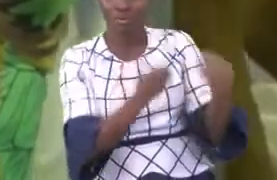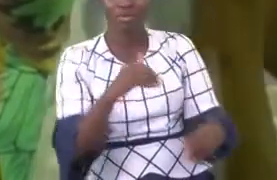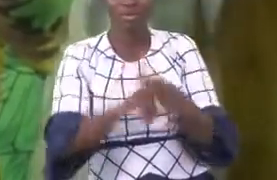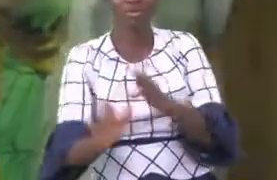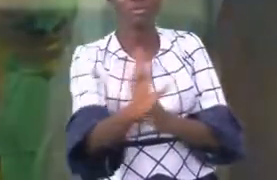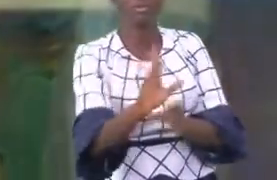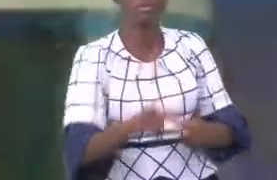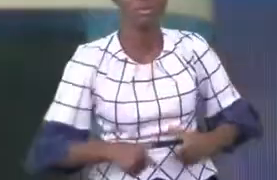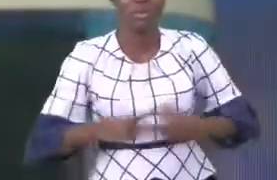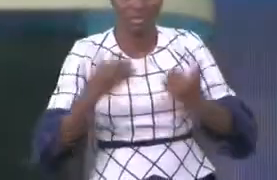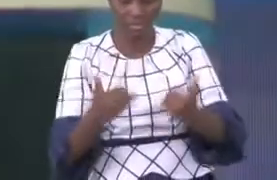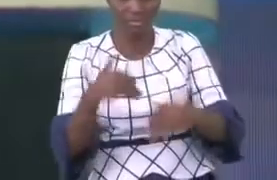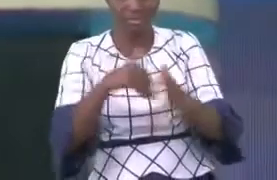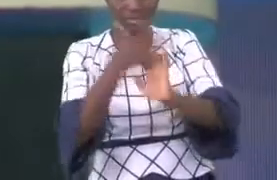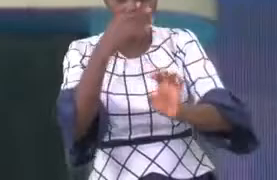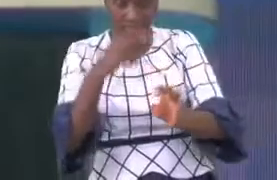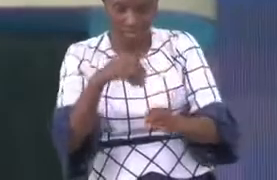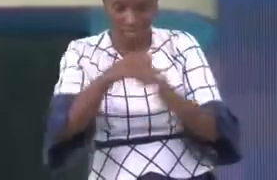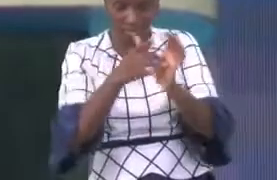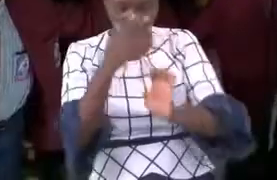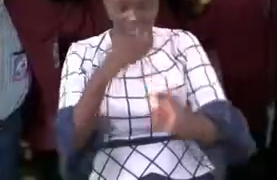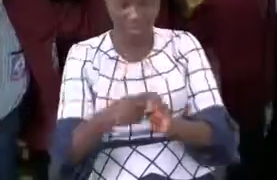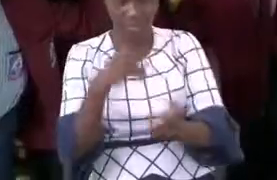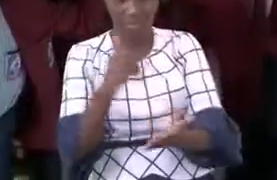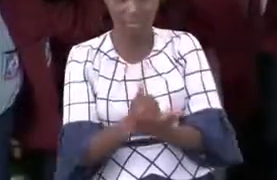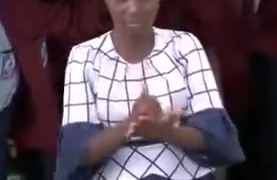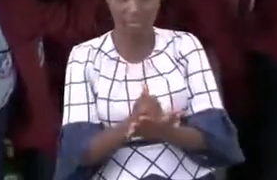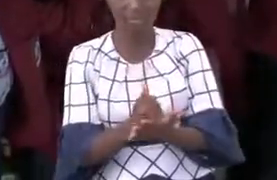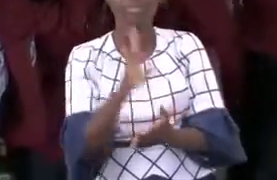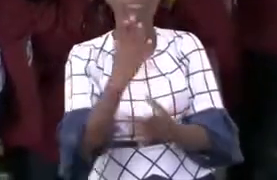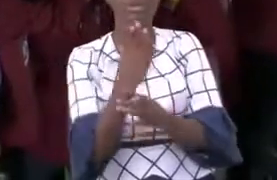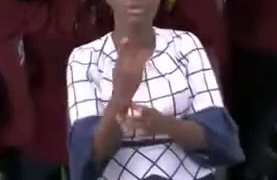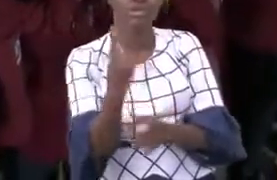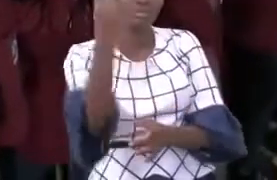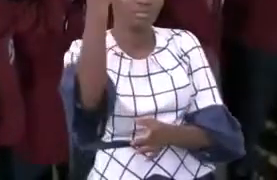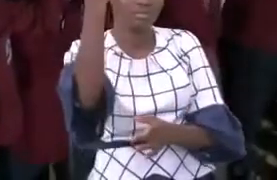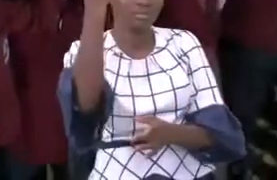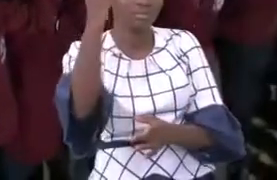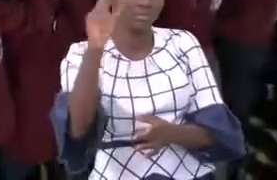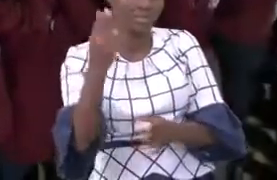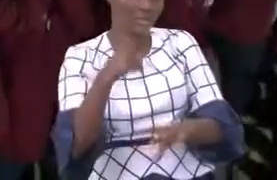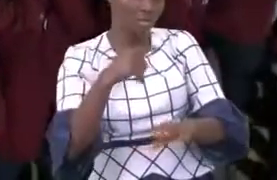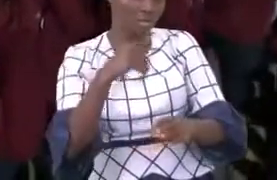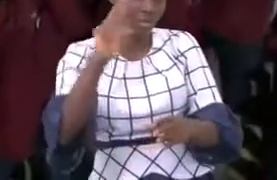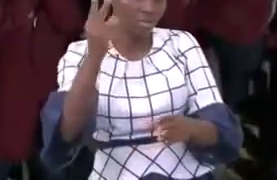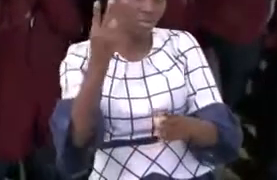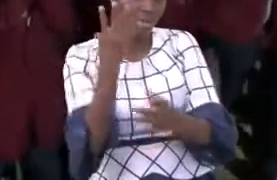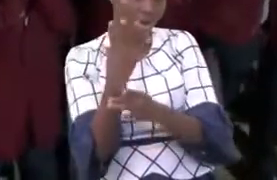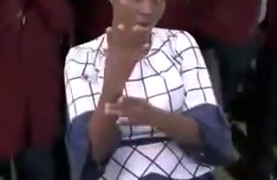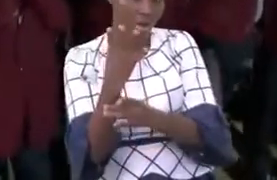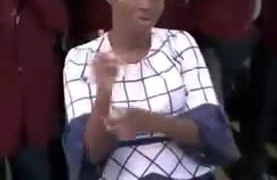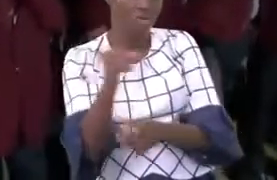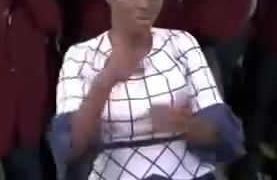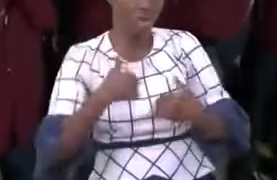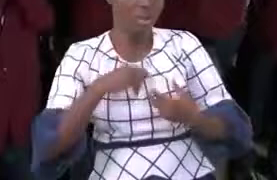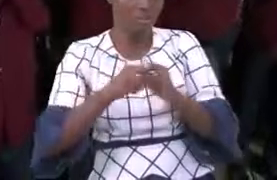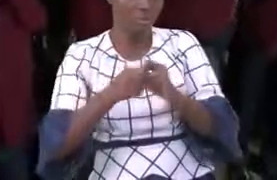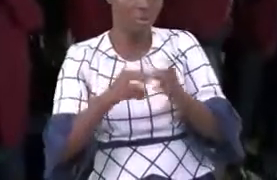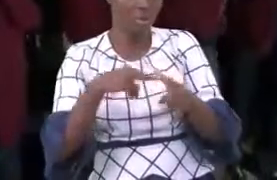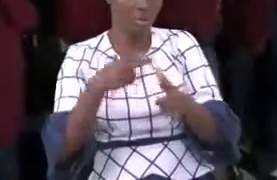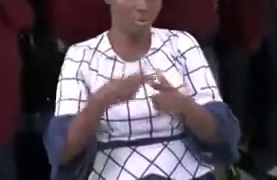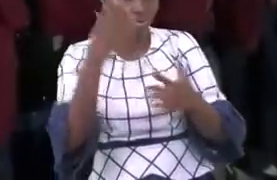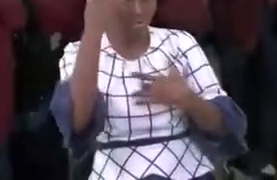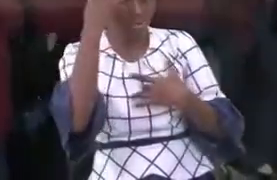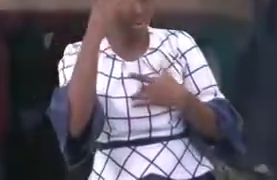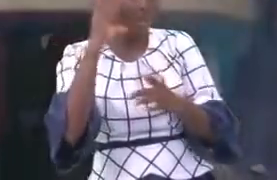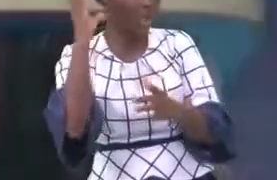Up your hand. So lay the other hand where you have the problem. When you hear the final amen, it's done. Amen. Father,